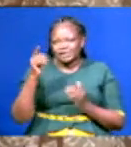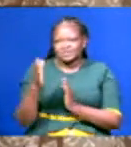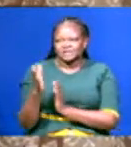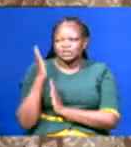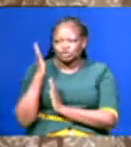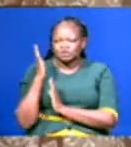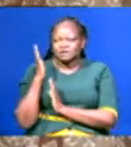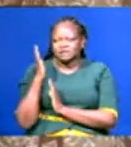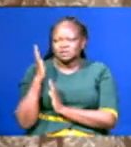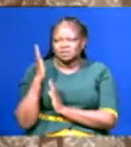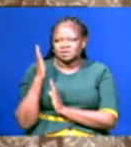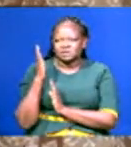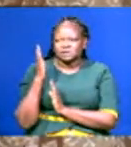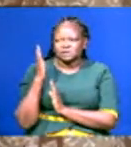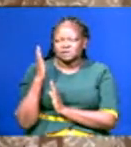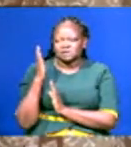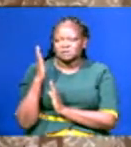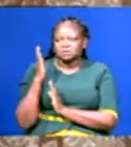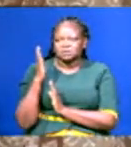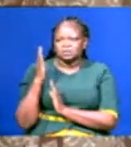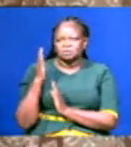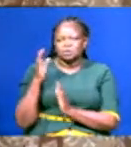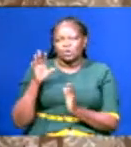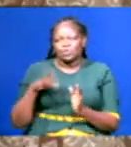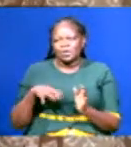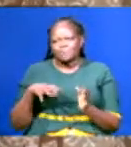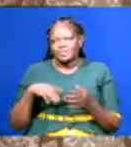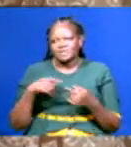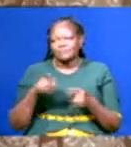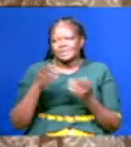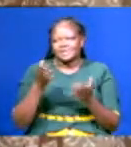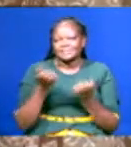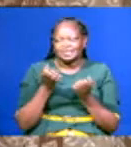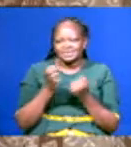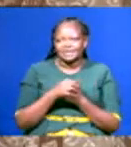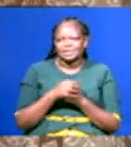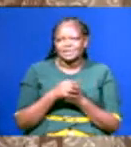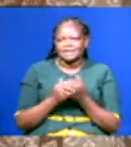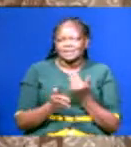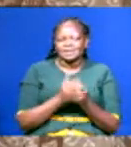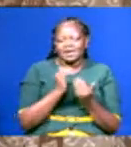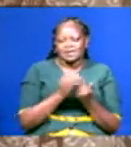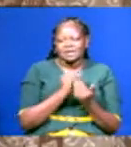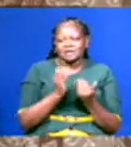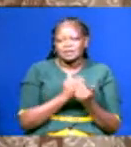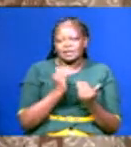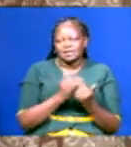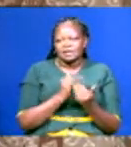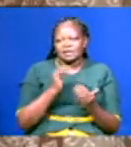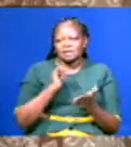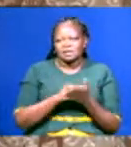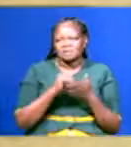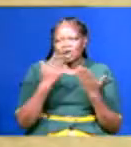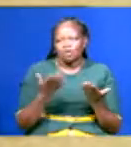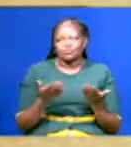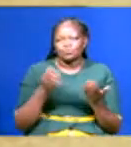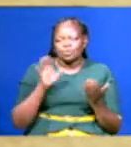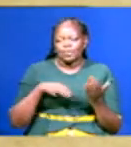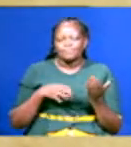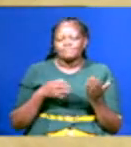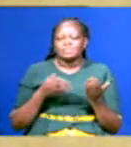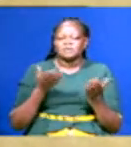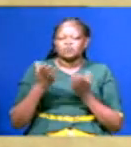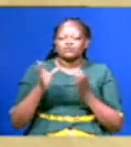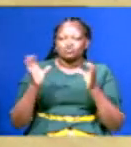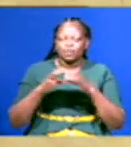reasons, being women, at least, you know, they needed a lot of care and all this. And that's how the Women's Service Corps started.